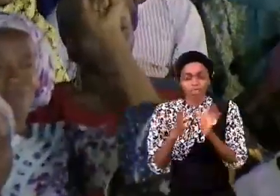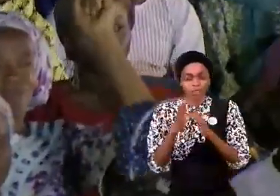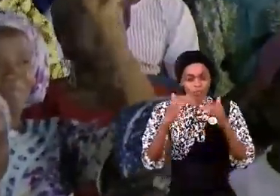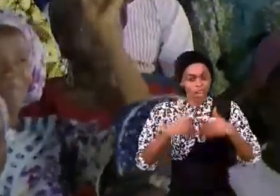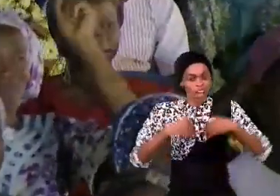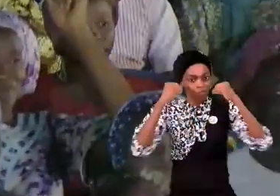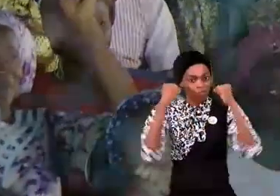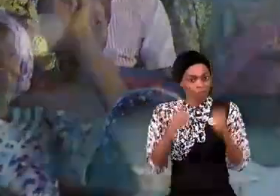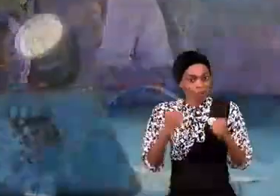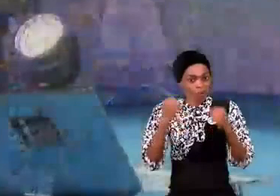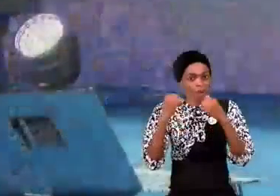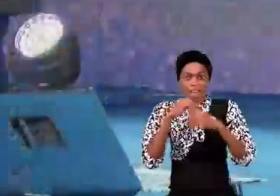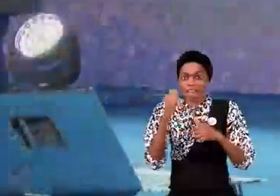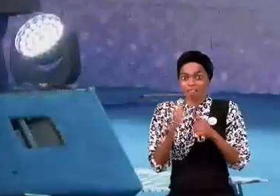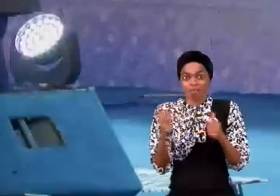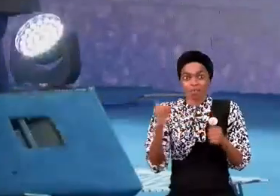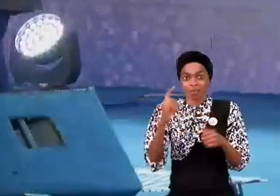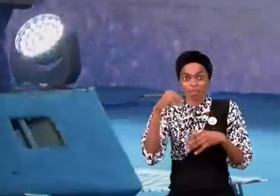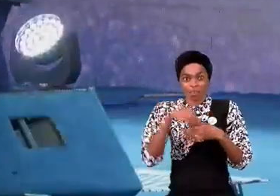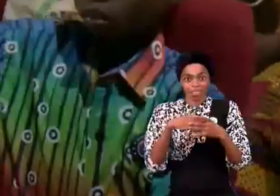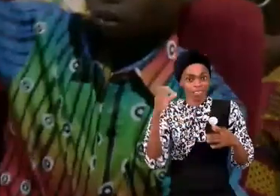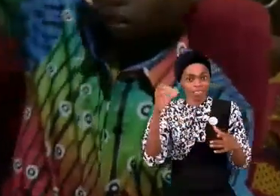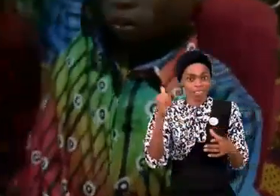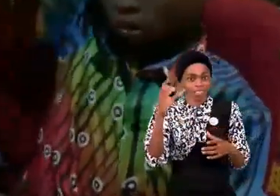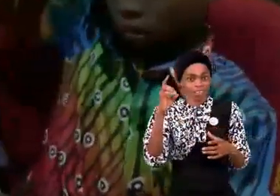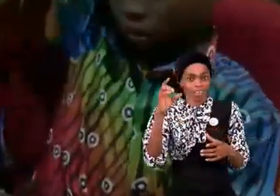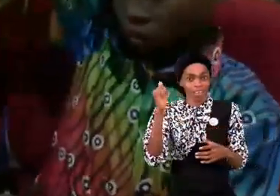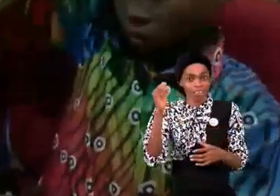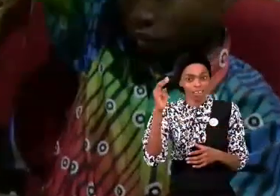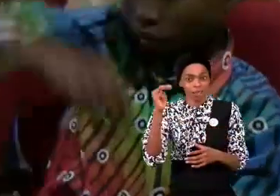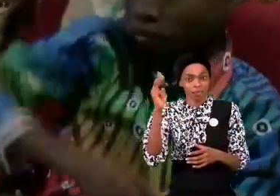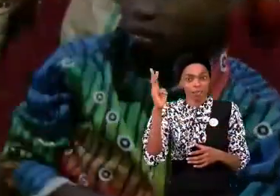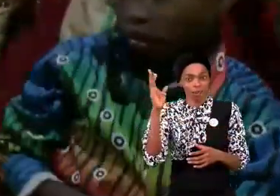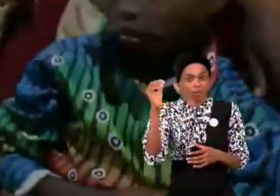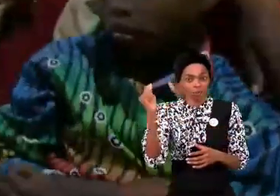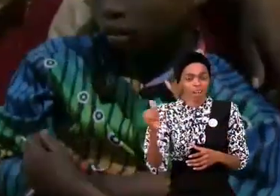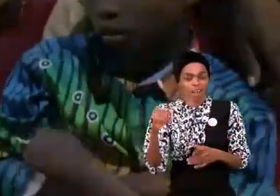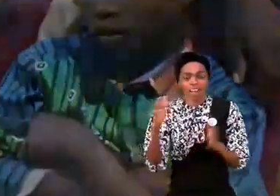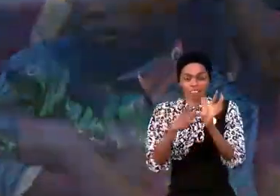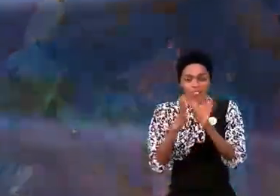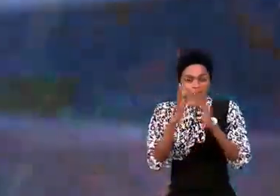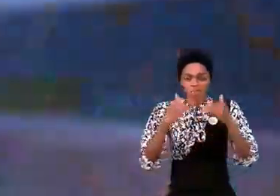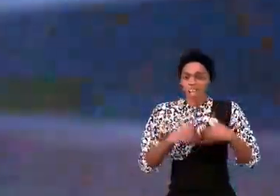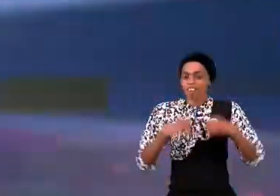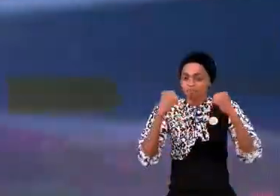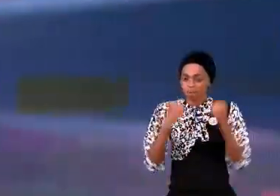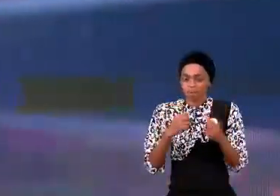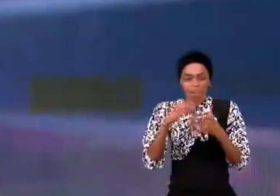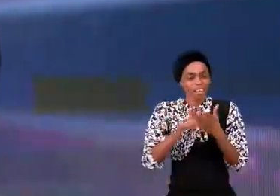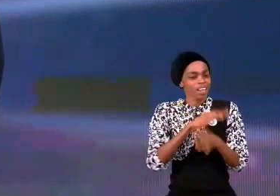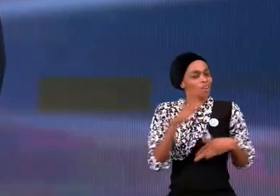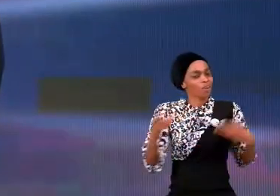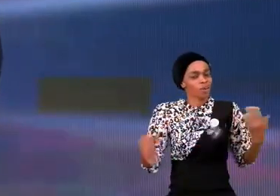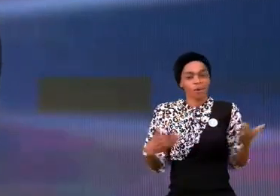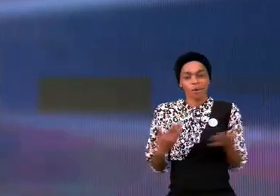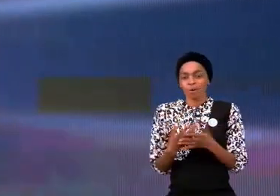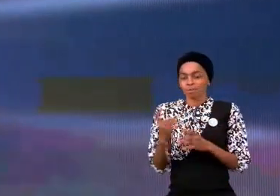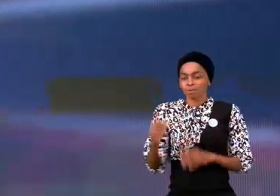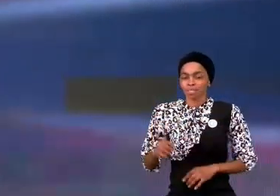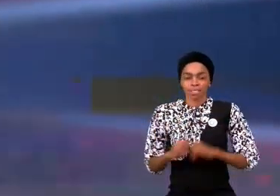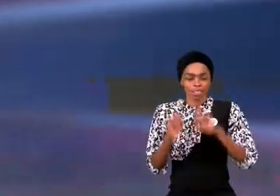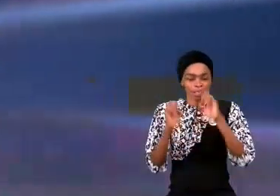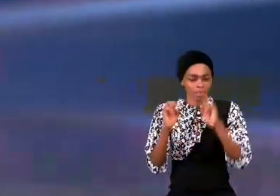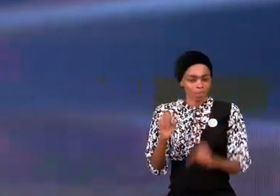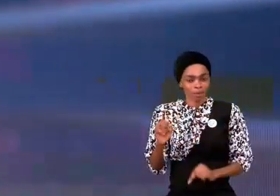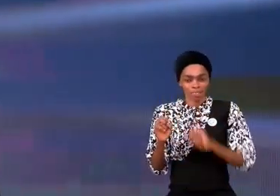the northeast of Nigeria. He has power all over Nigeria. The power of Christ